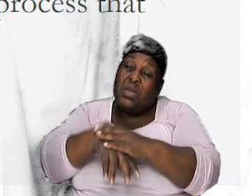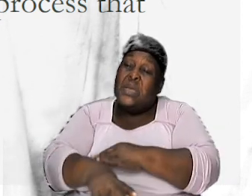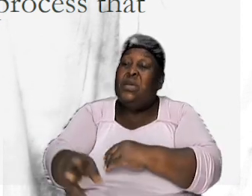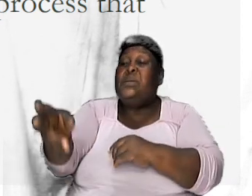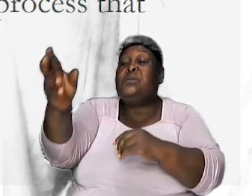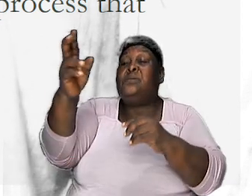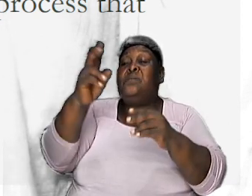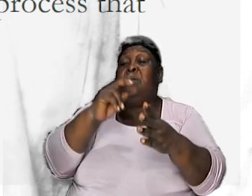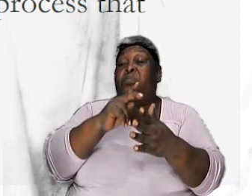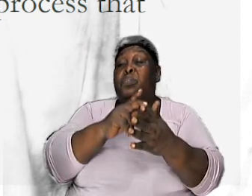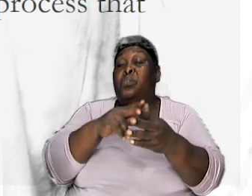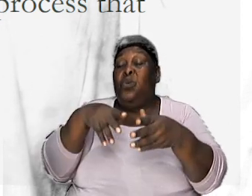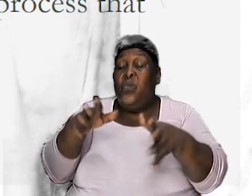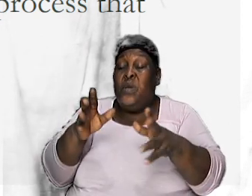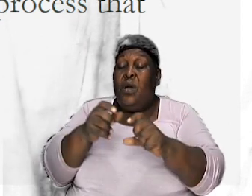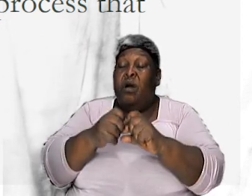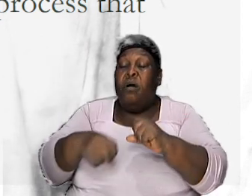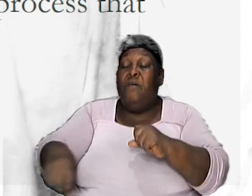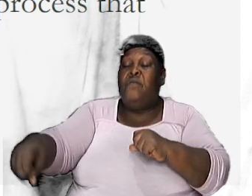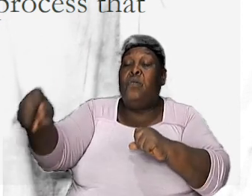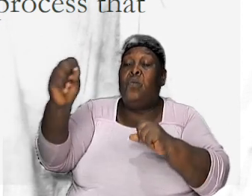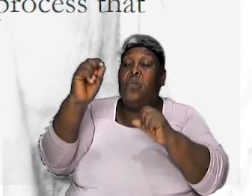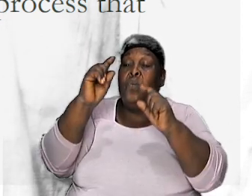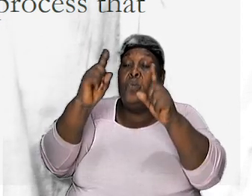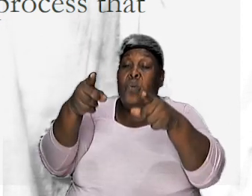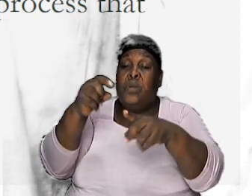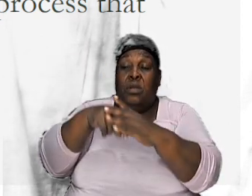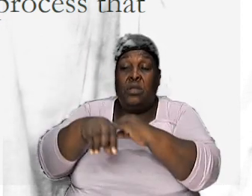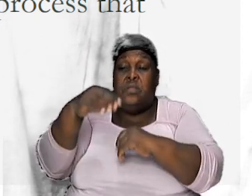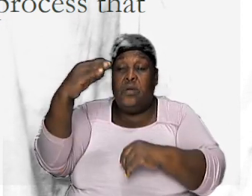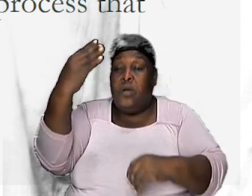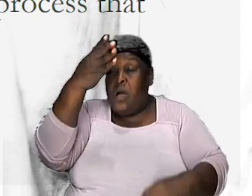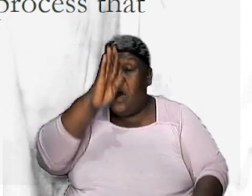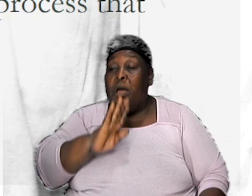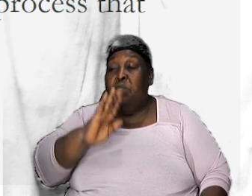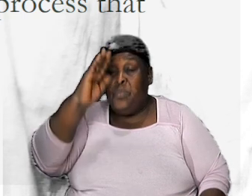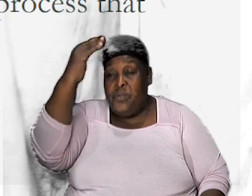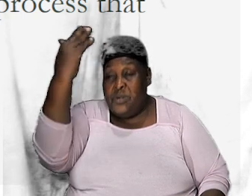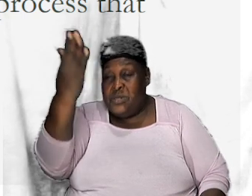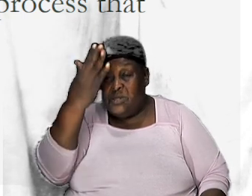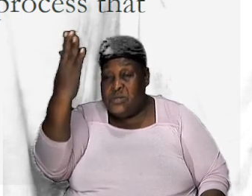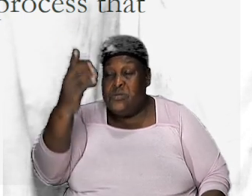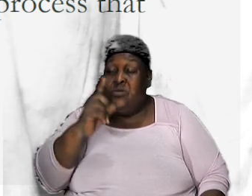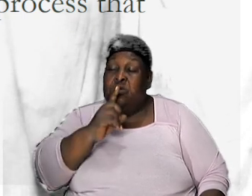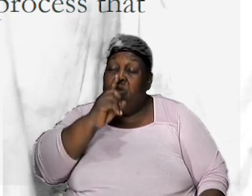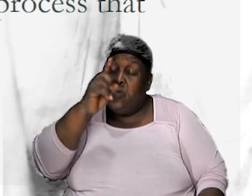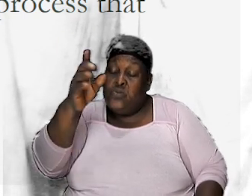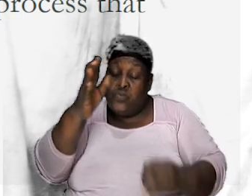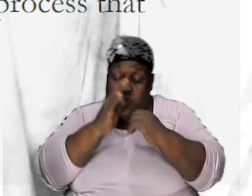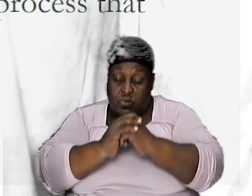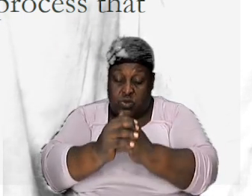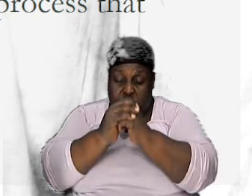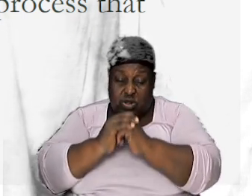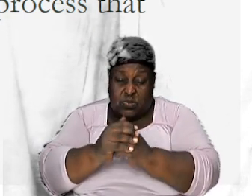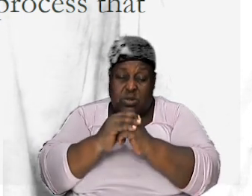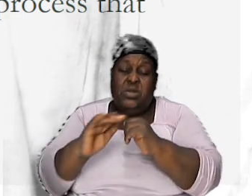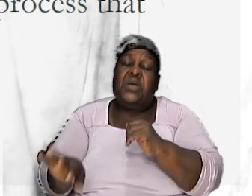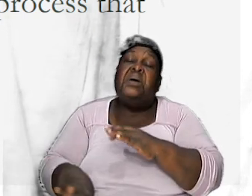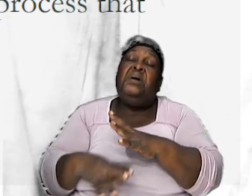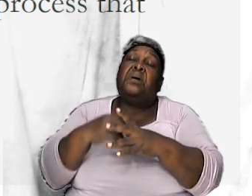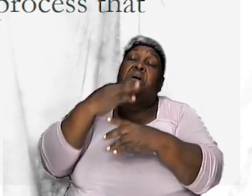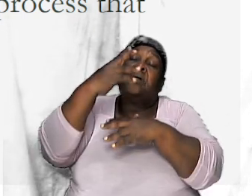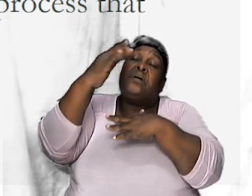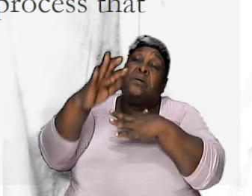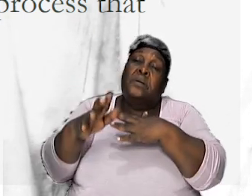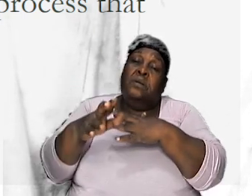presence of Almighty God. Amen. So true worship, I said before, is a flow. And the